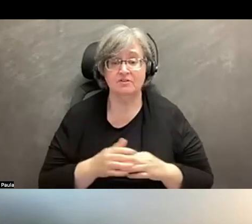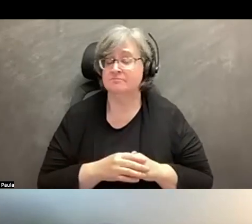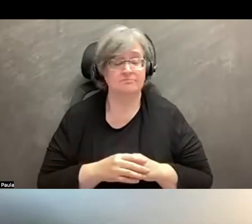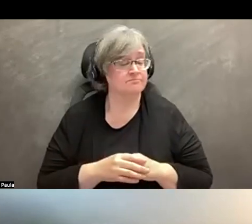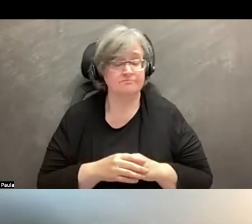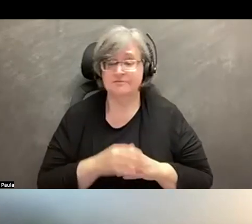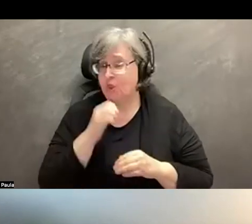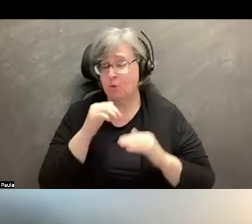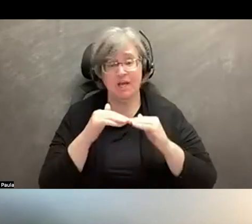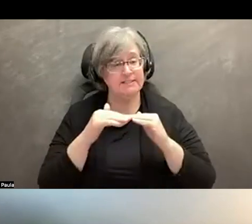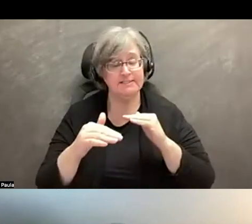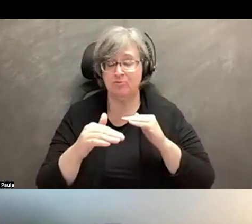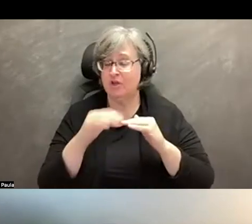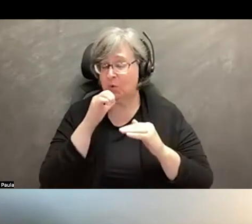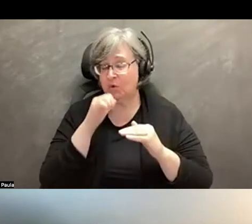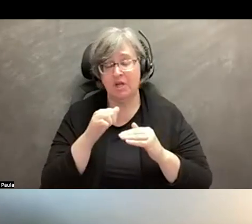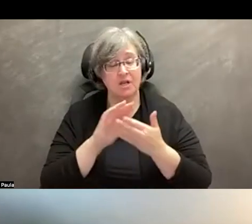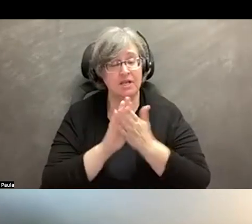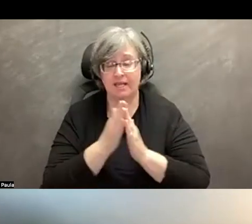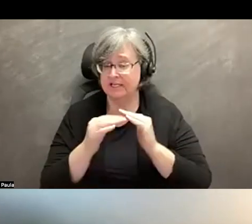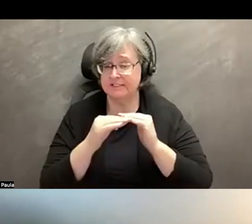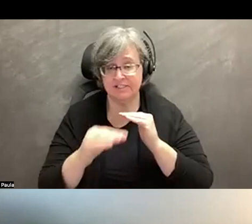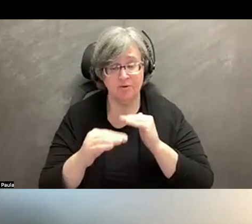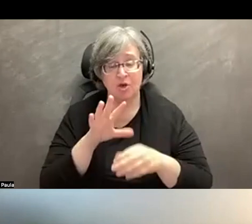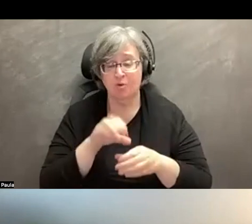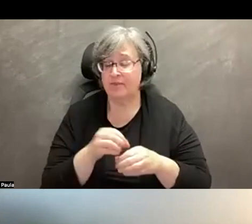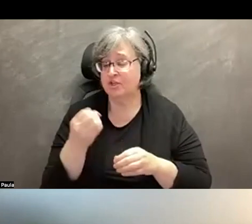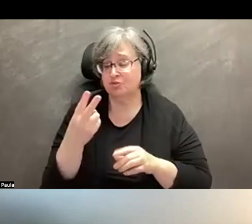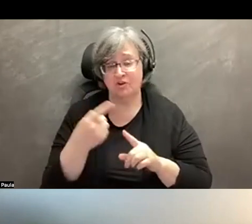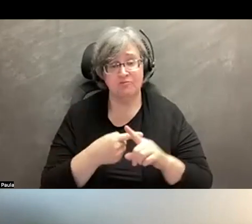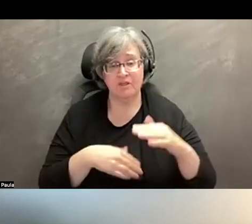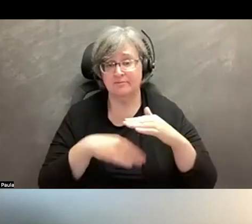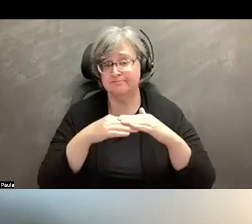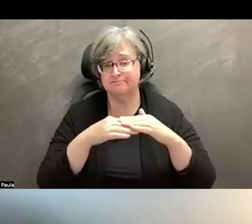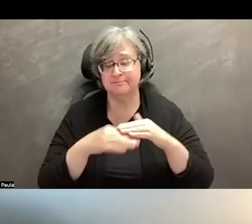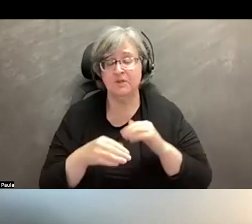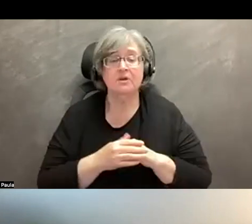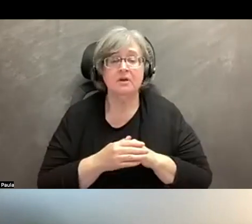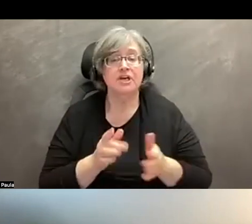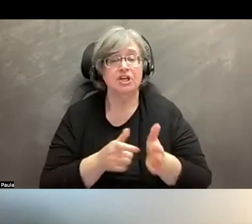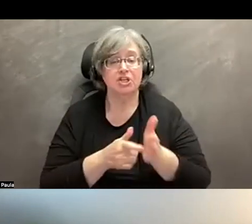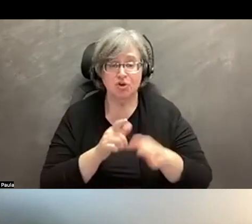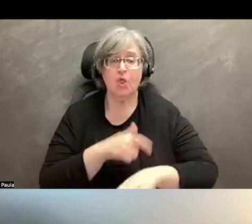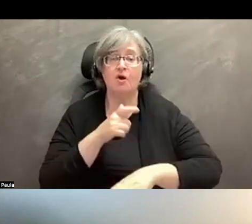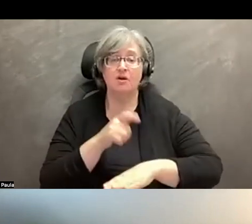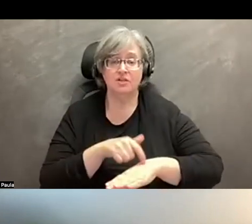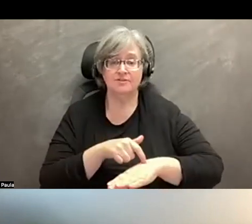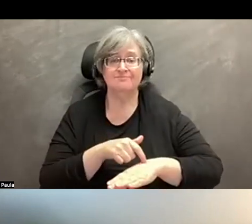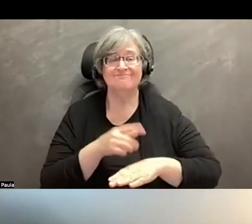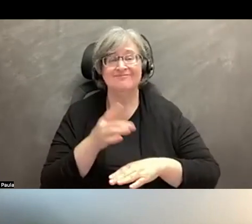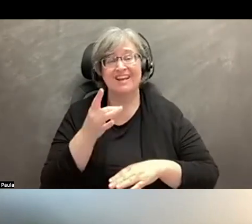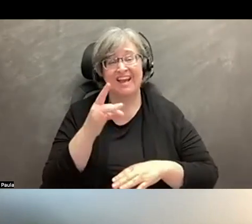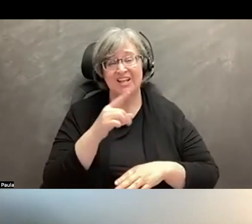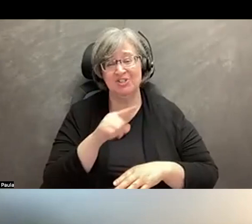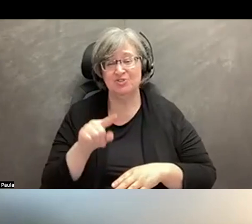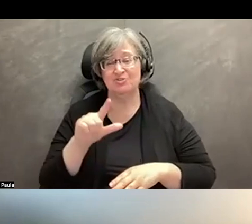not stable and were not getting stable within that 12-month time frame. It took longer than that, typically an 18 to